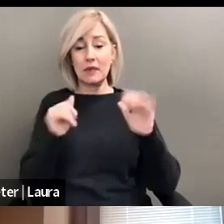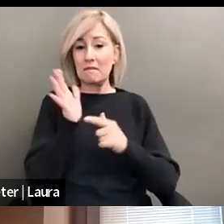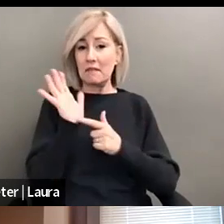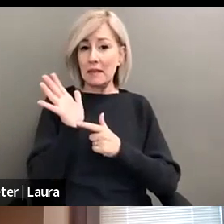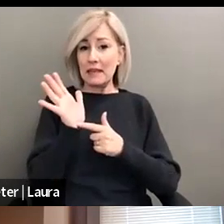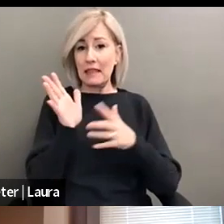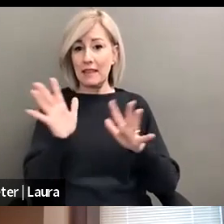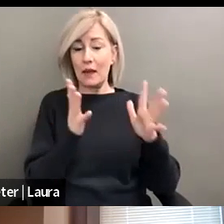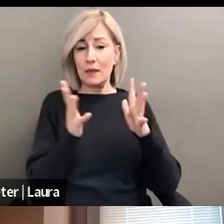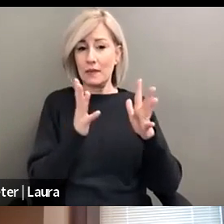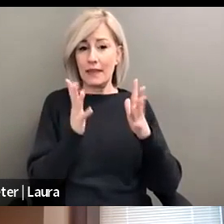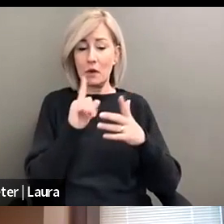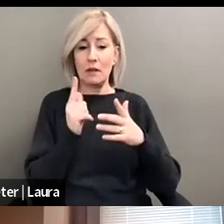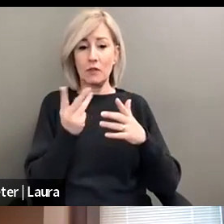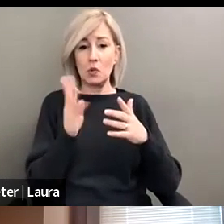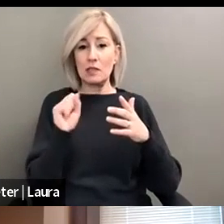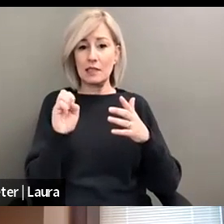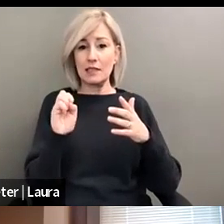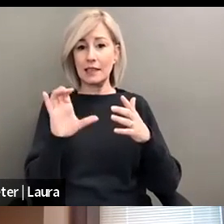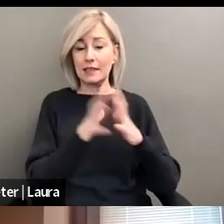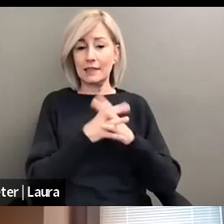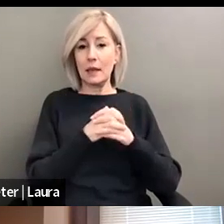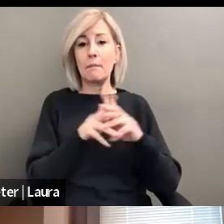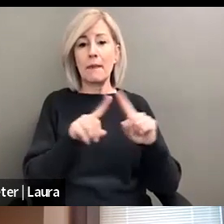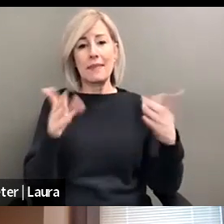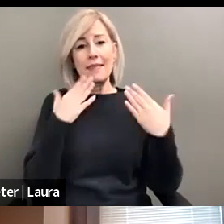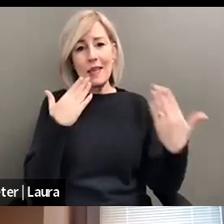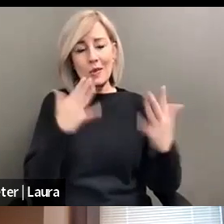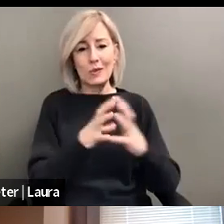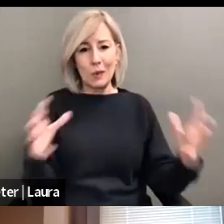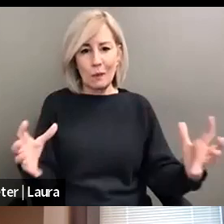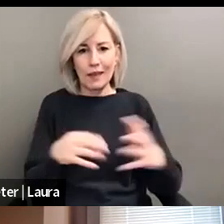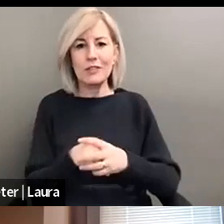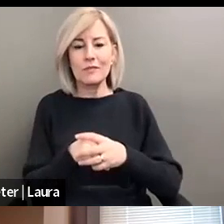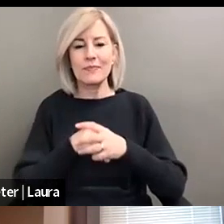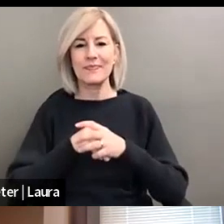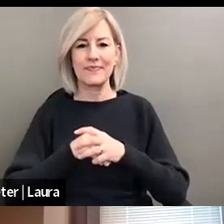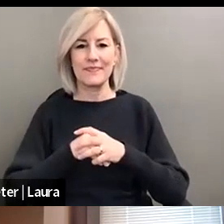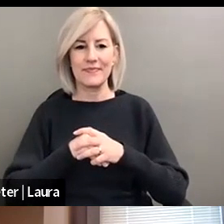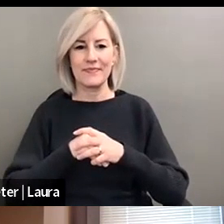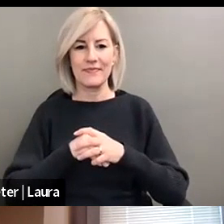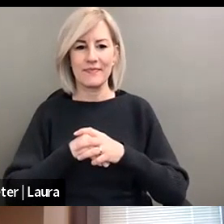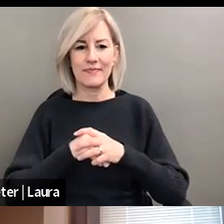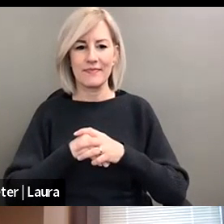left. I always leave like a couple of seconds if there's a couple of minutes, but thank you so much.